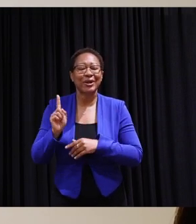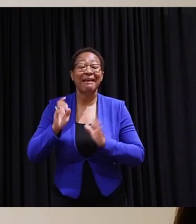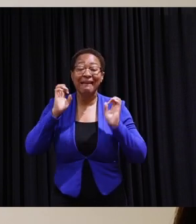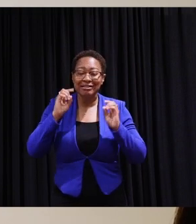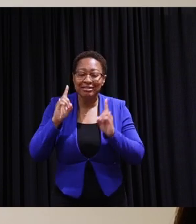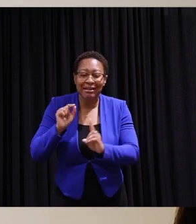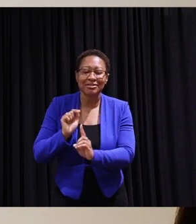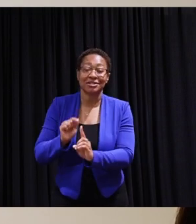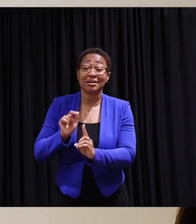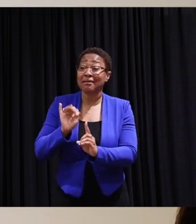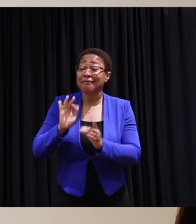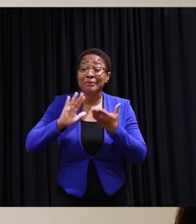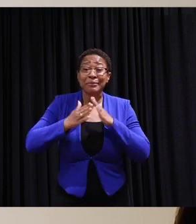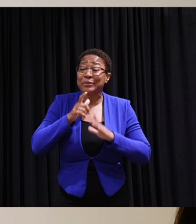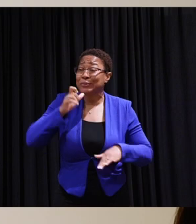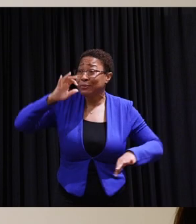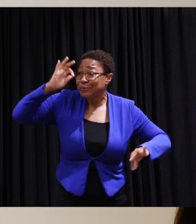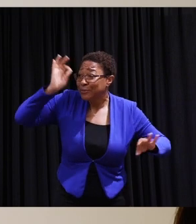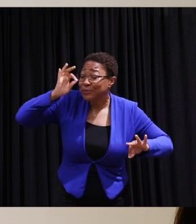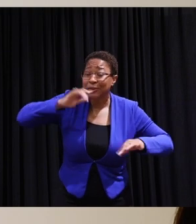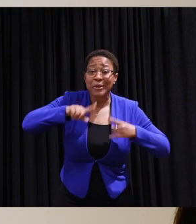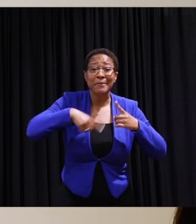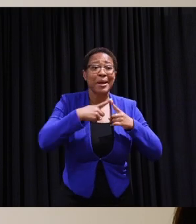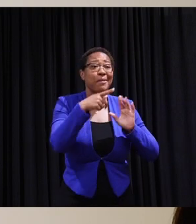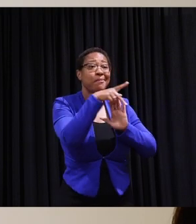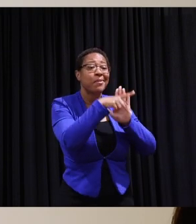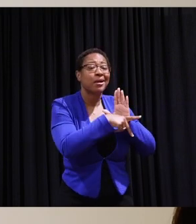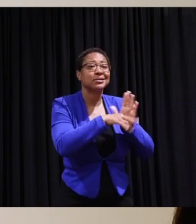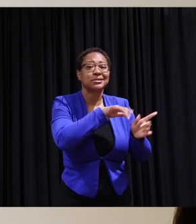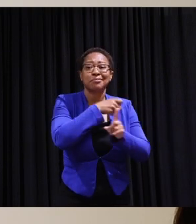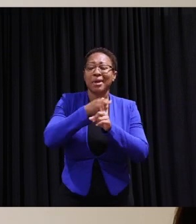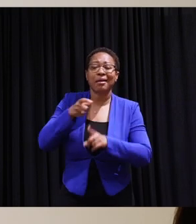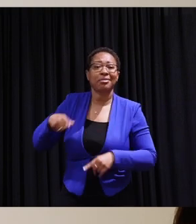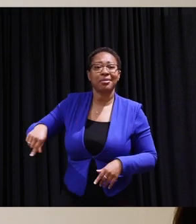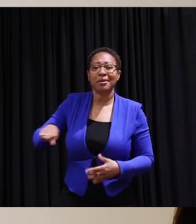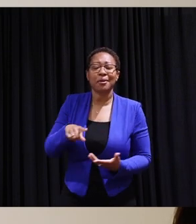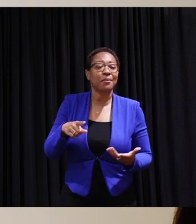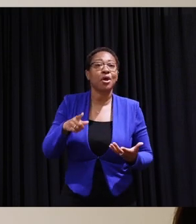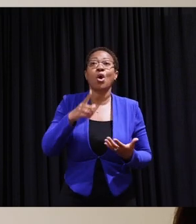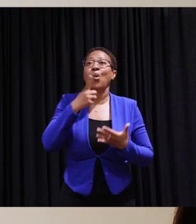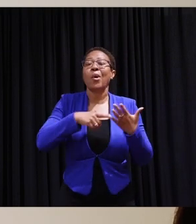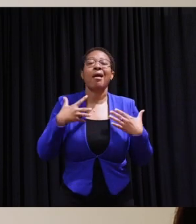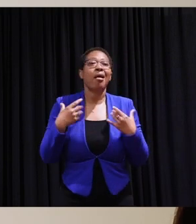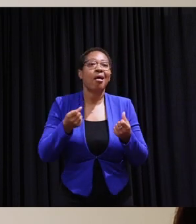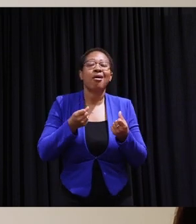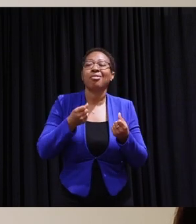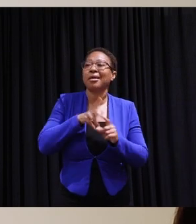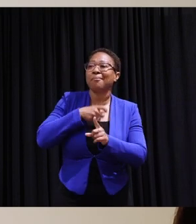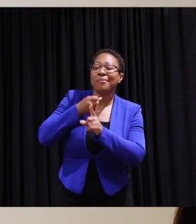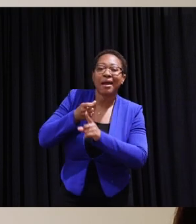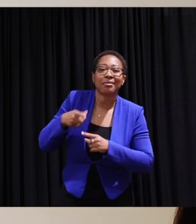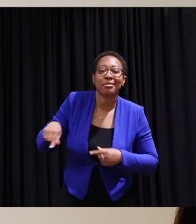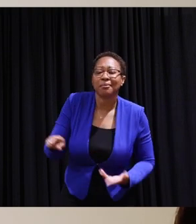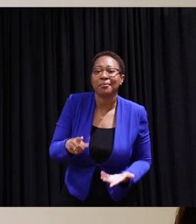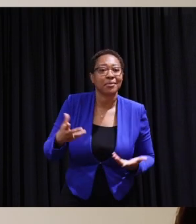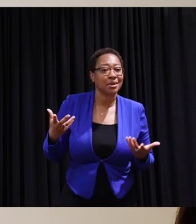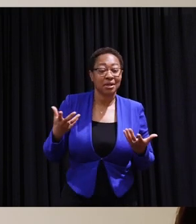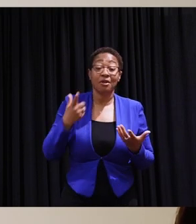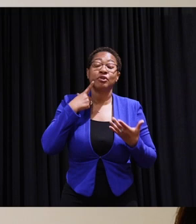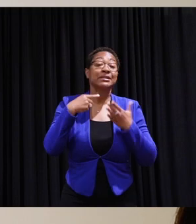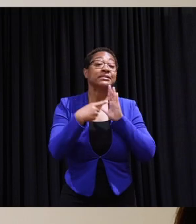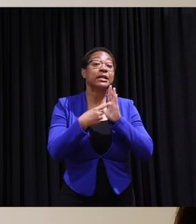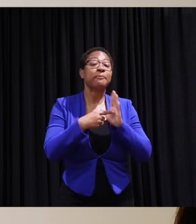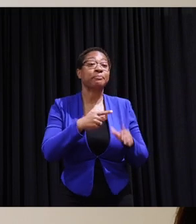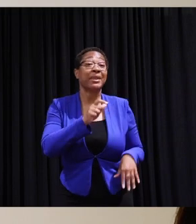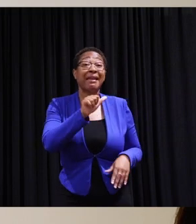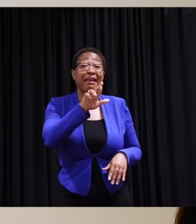If communities don't know what policies impact them, what health impacts are impacting them. For example, with the